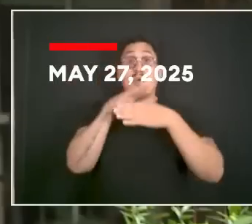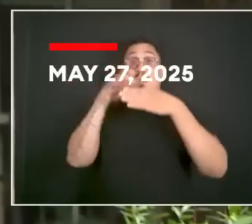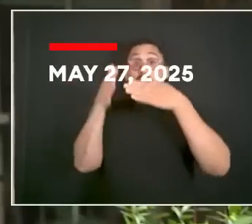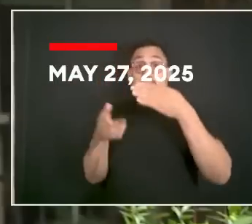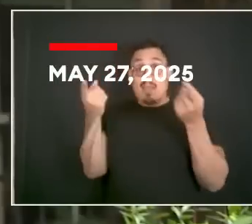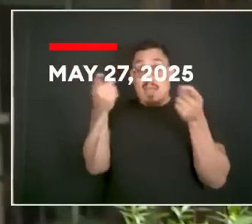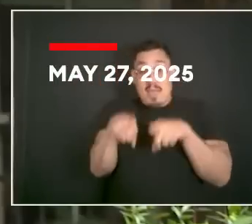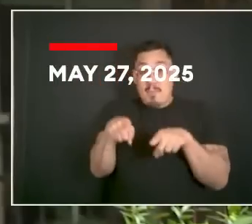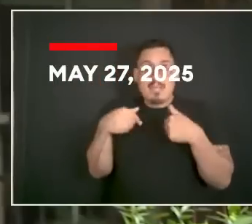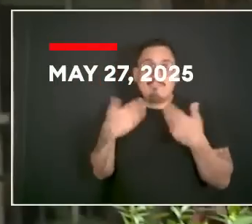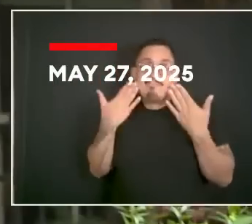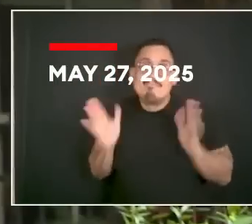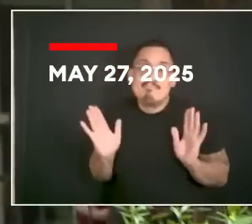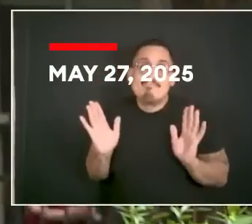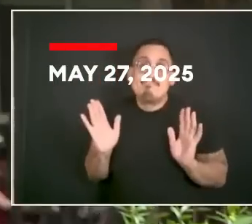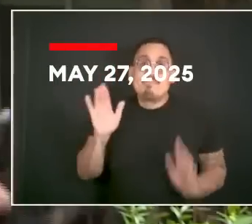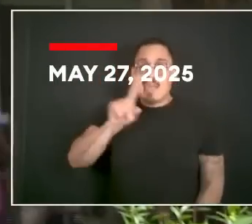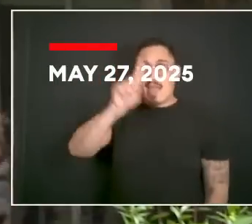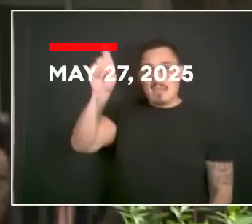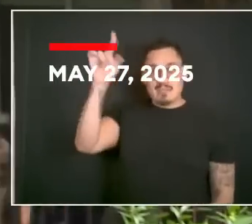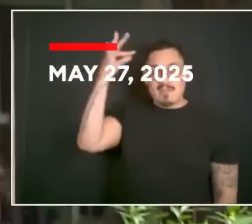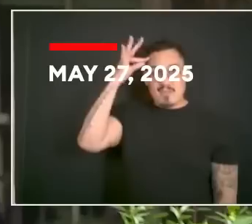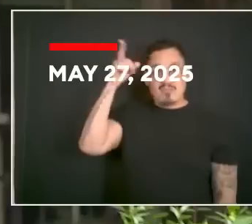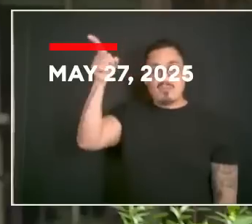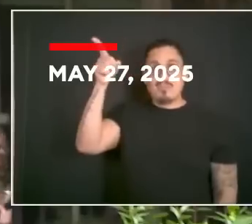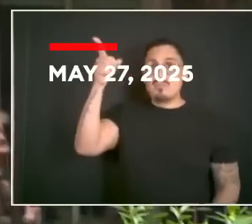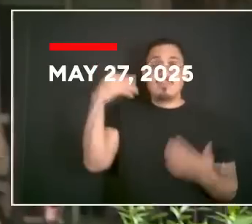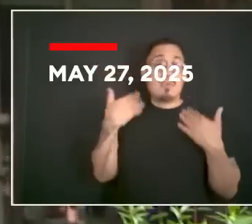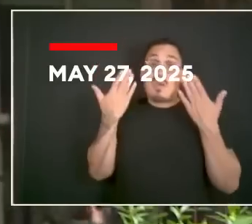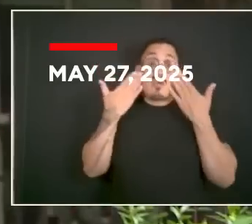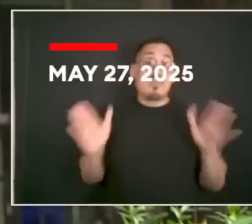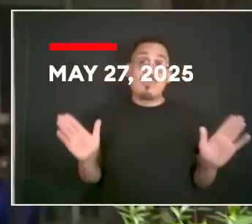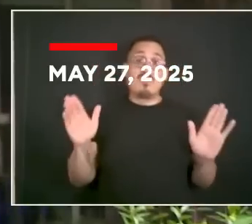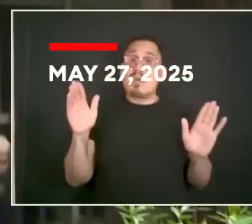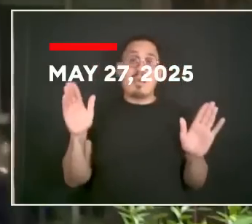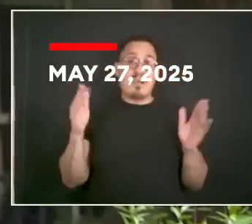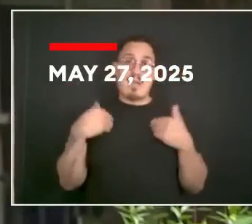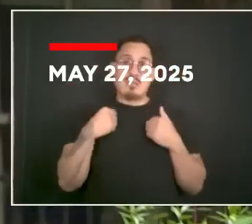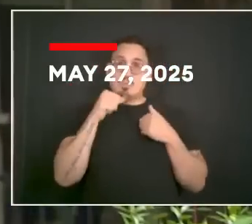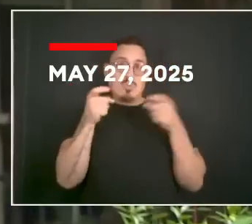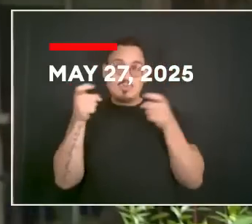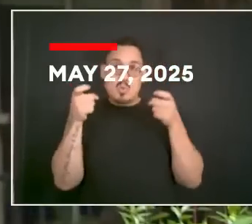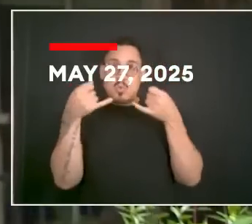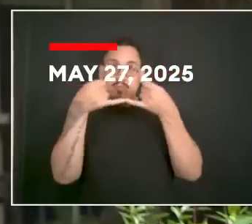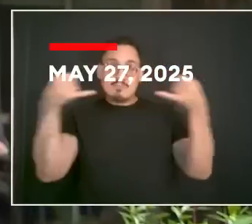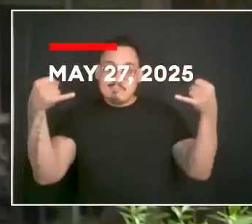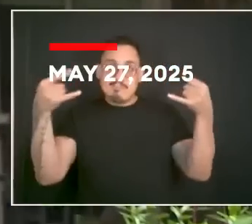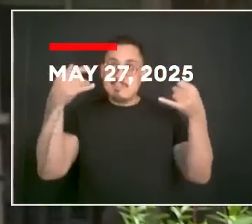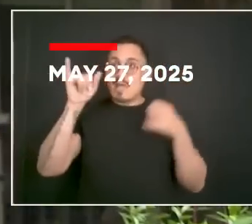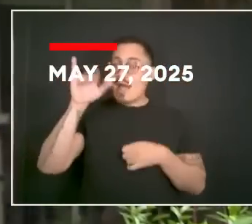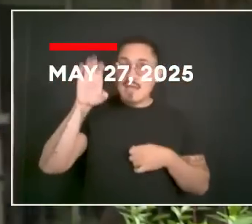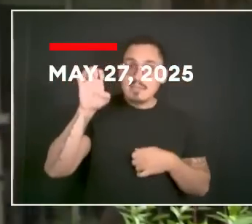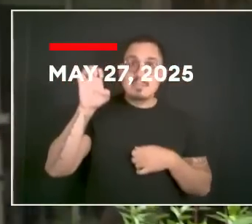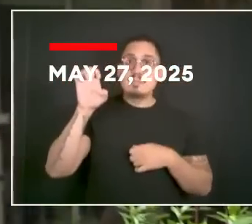any clearer. Federal authorities handle ICE. I don't control the borders. I must make sure people who are in this city receive the